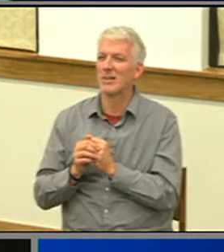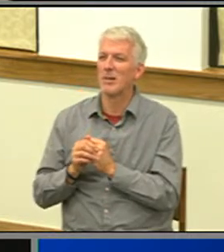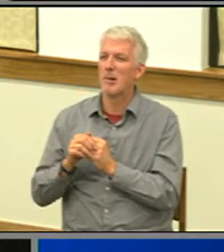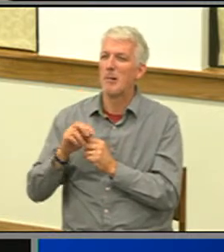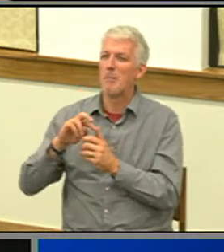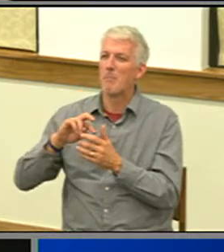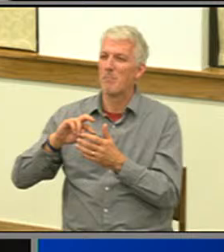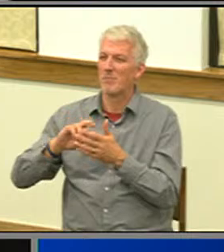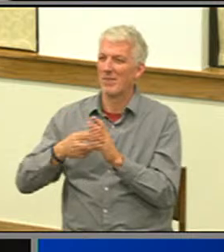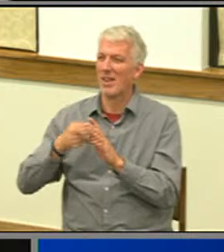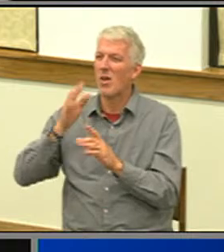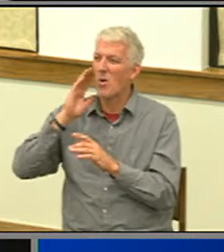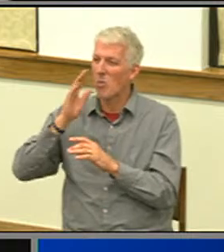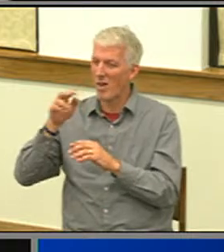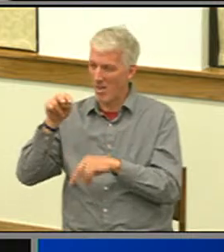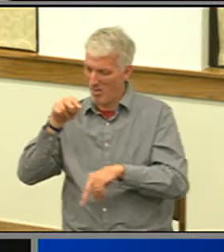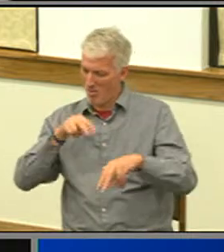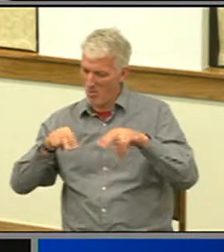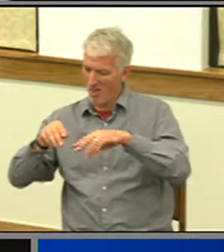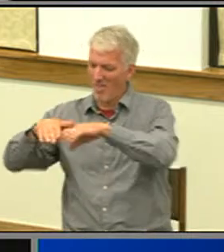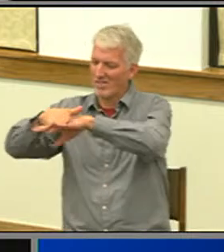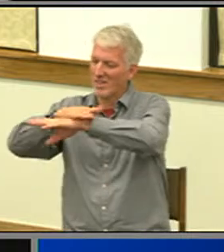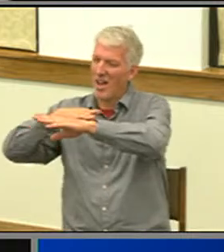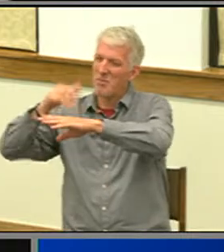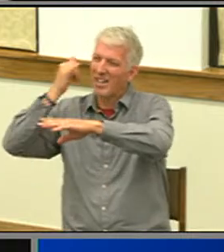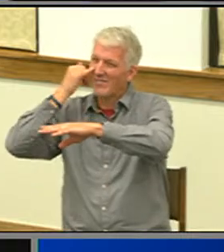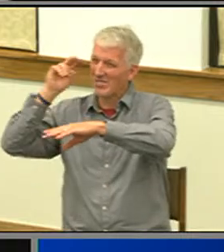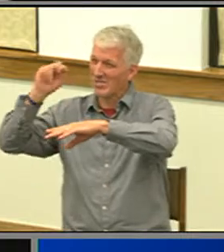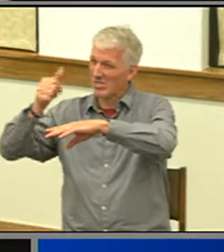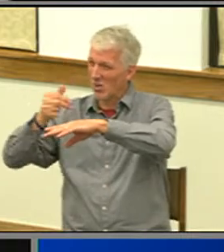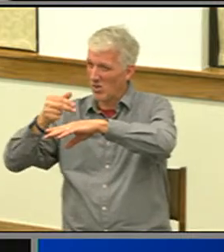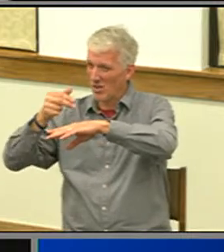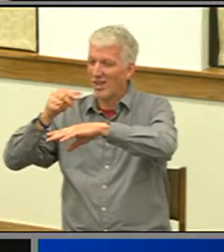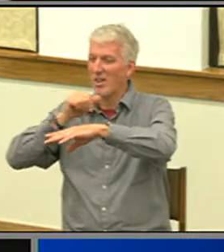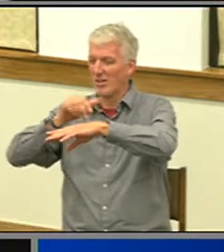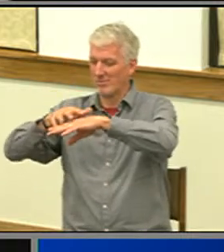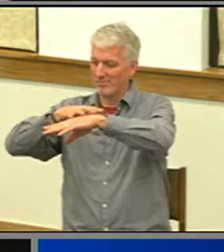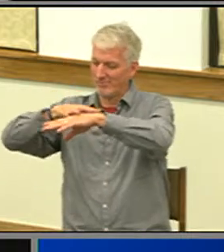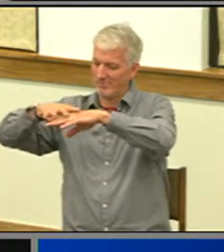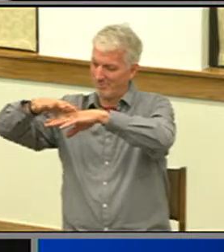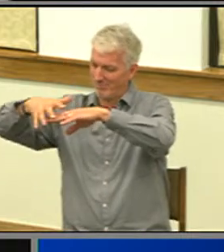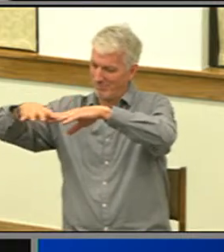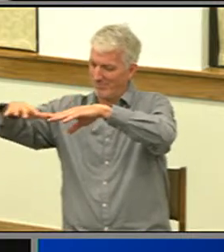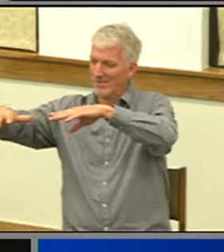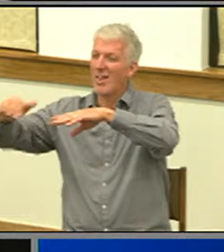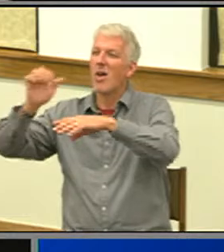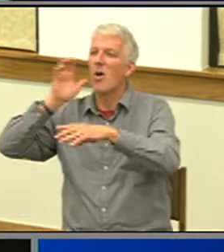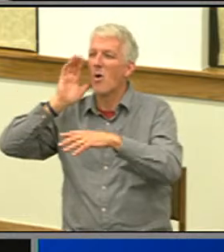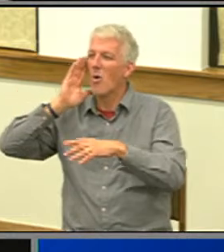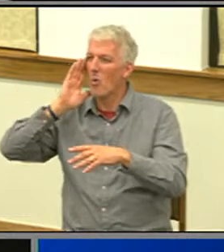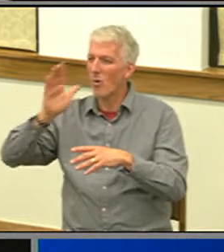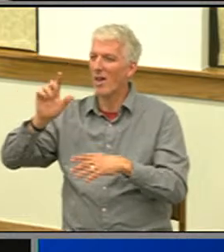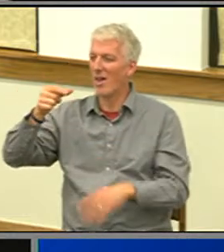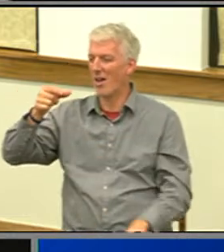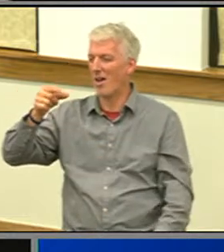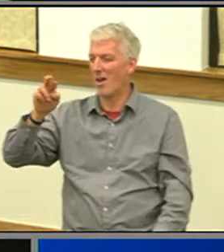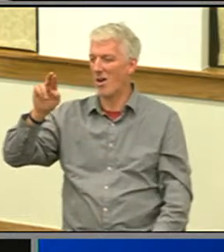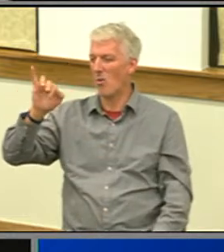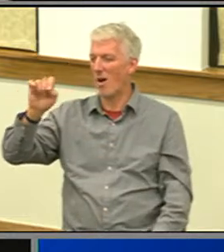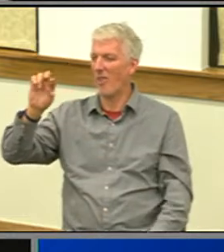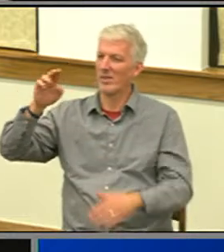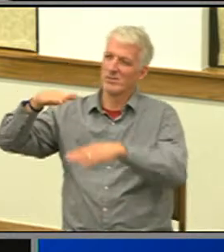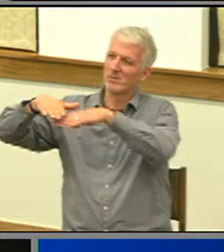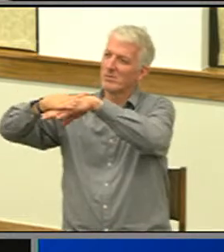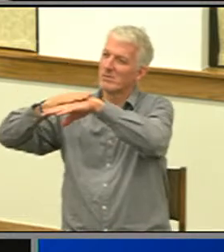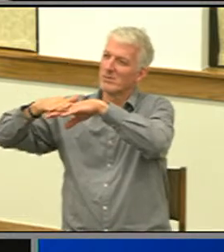structural integrity of the pavement. And what it is the grinding of the top 2 inches